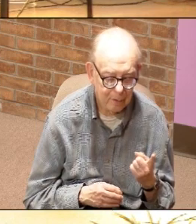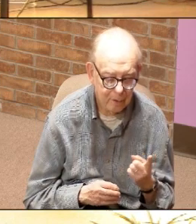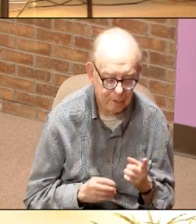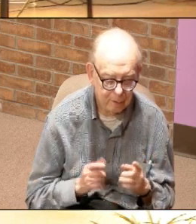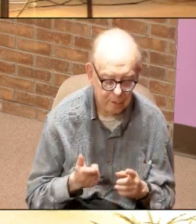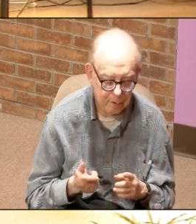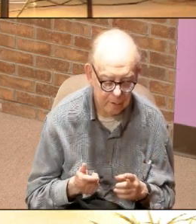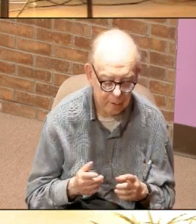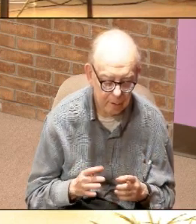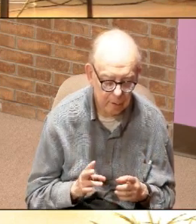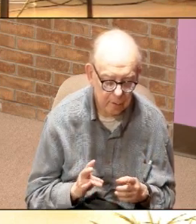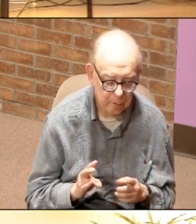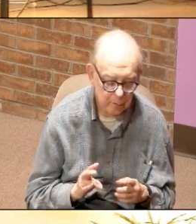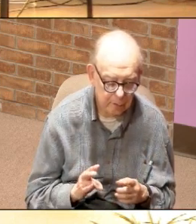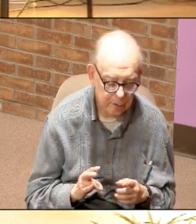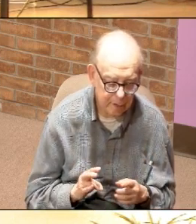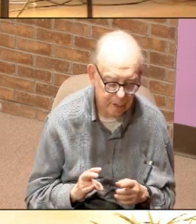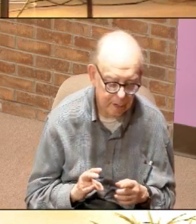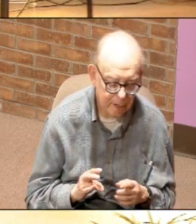28 and 30.